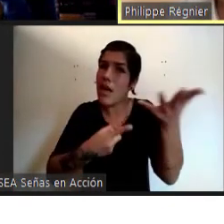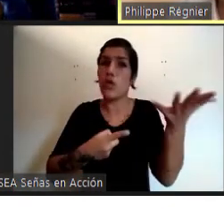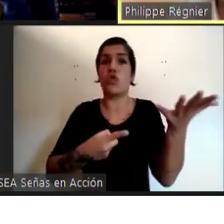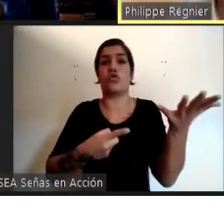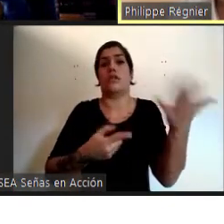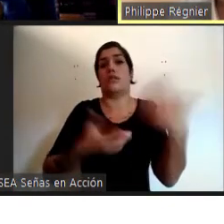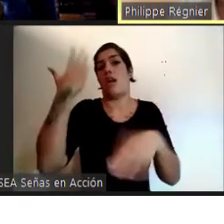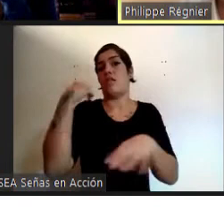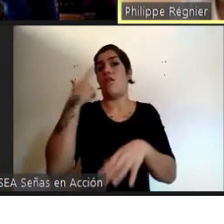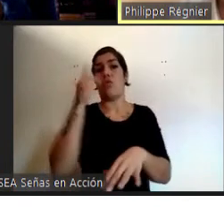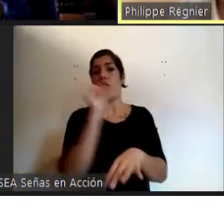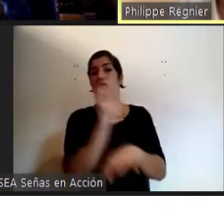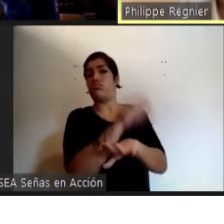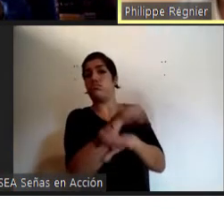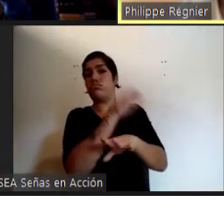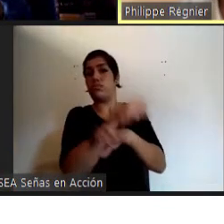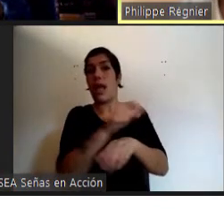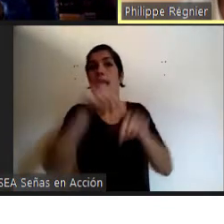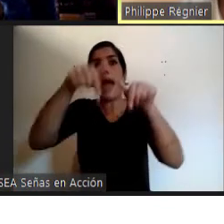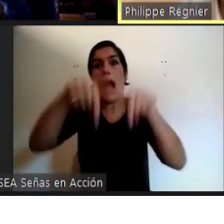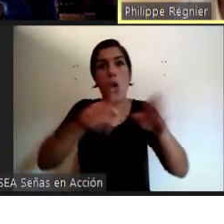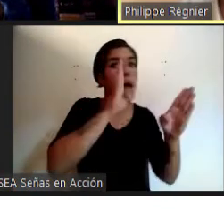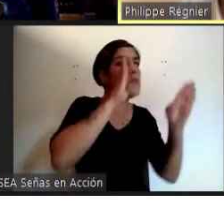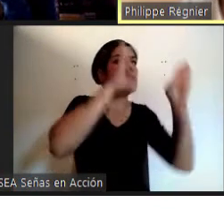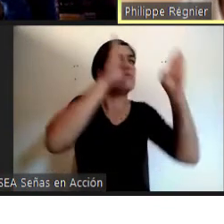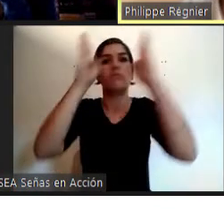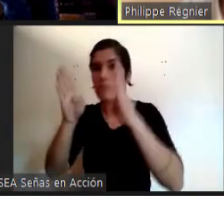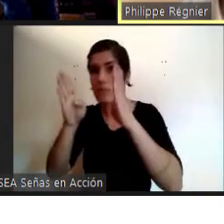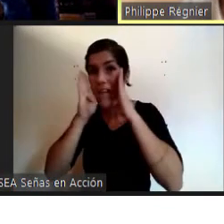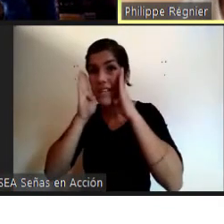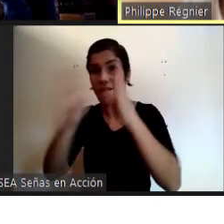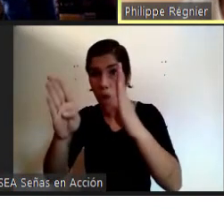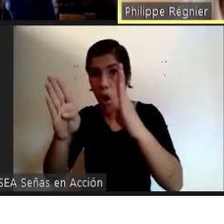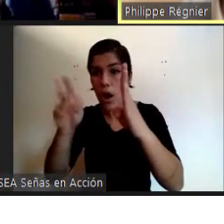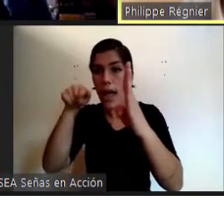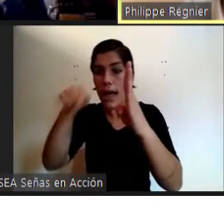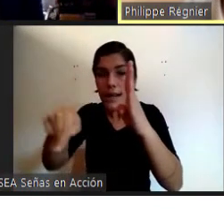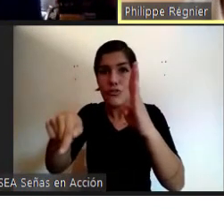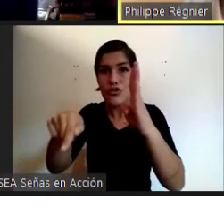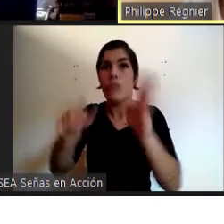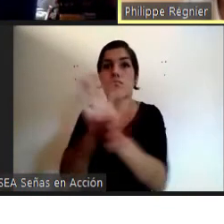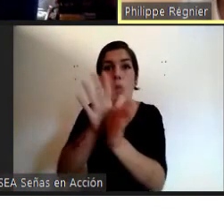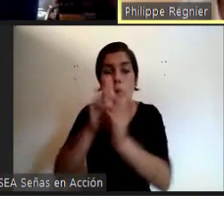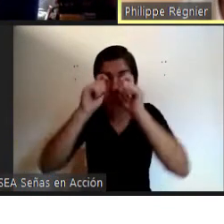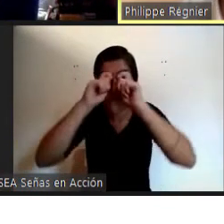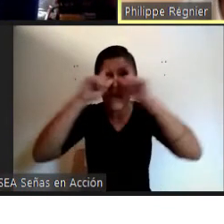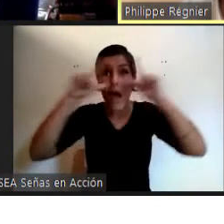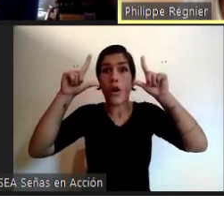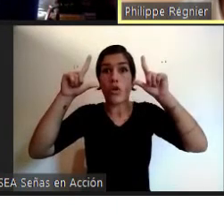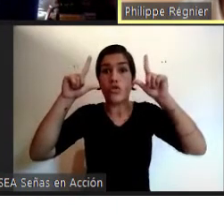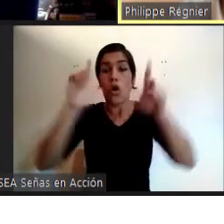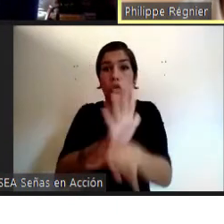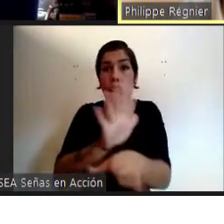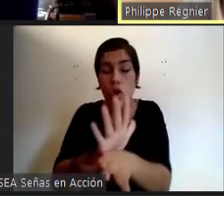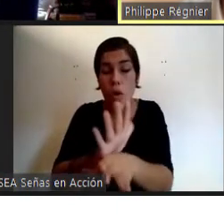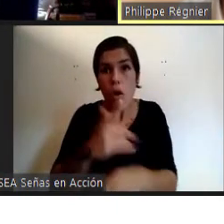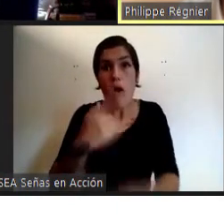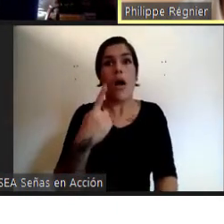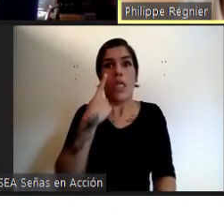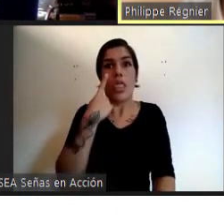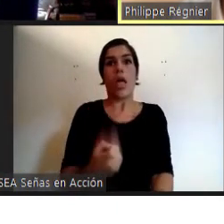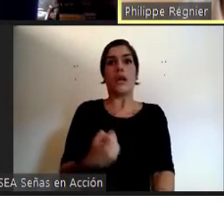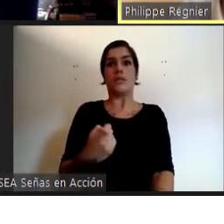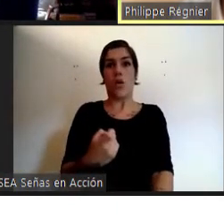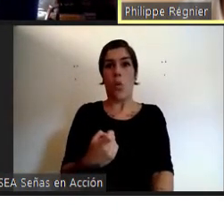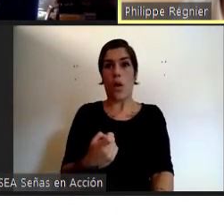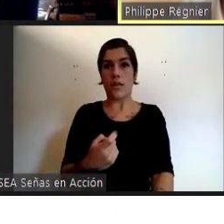some reflections have been exposed in meetings like this. And I believe that today we are fully aware of the